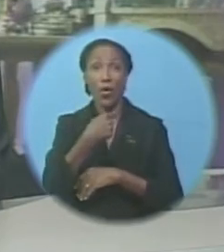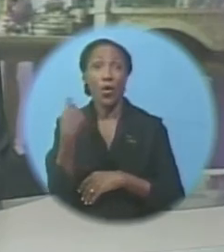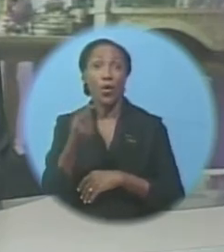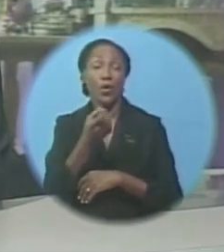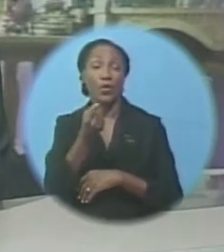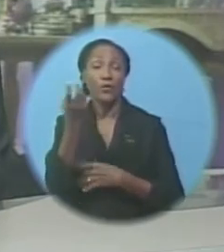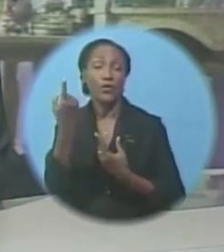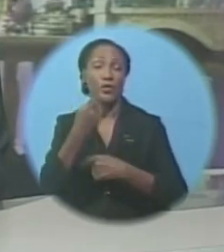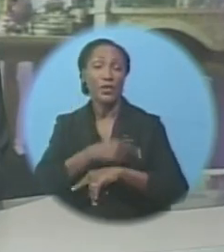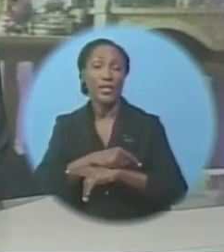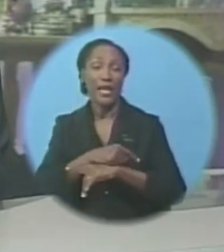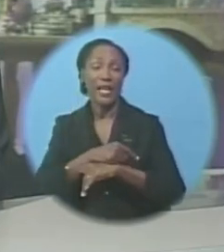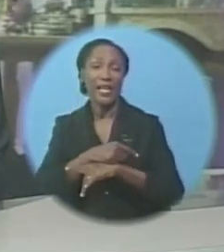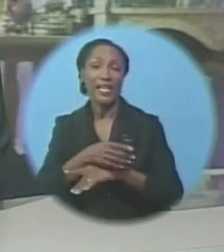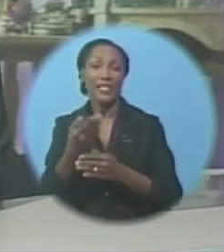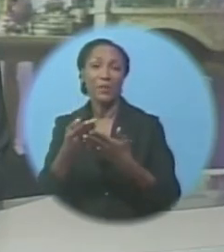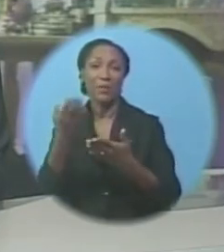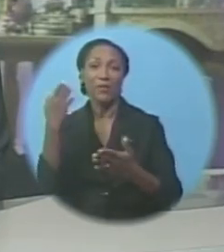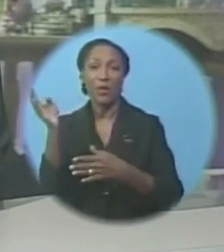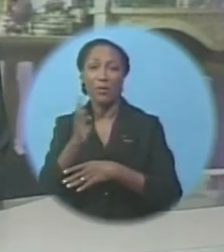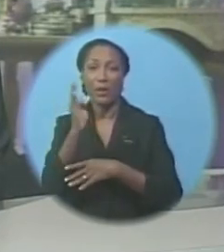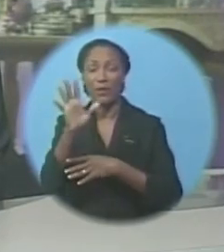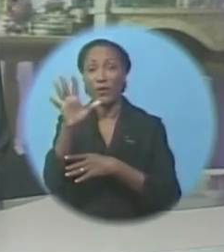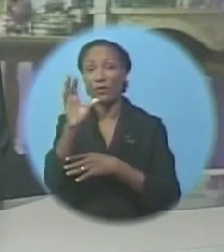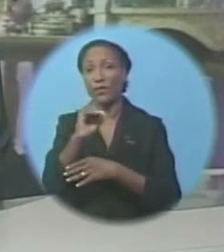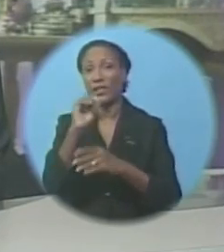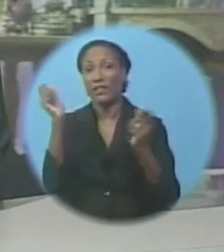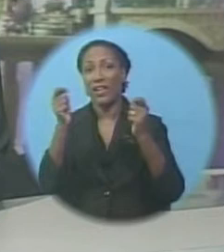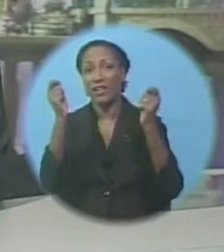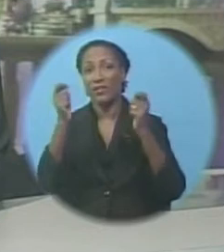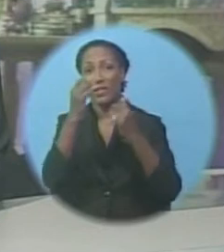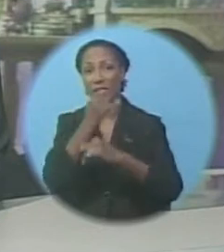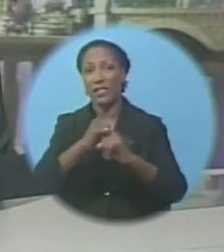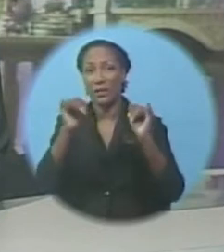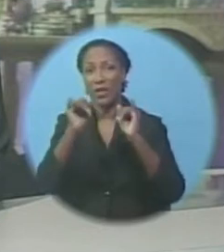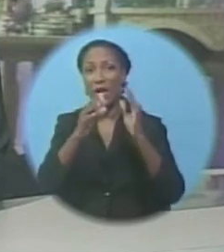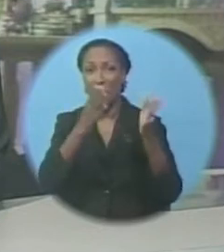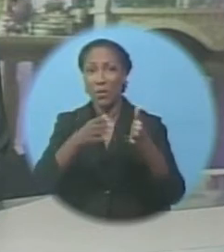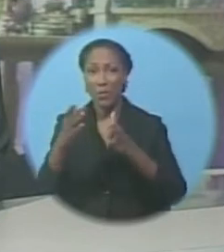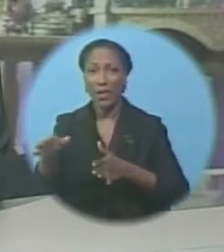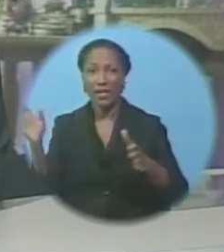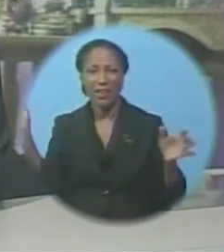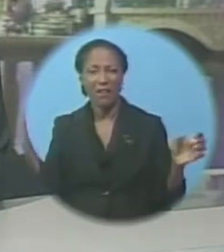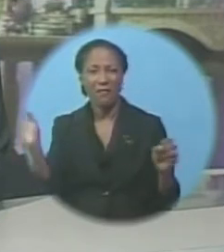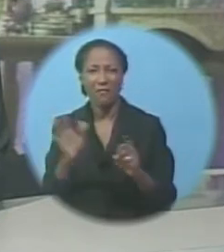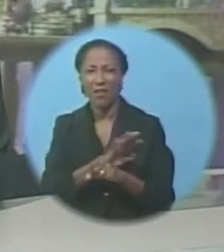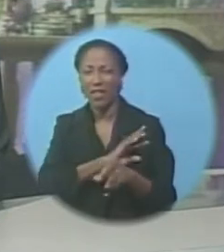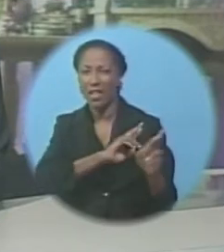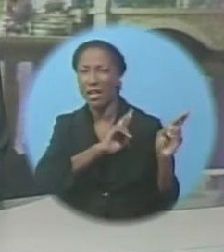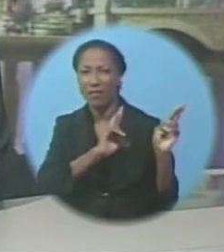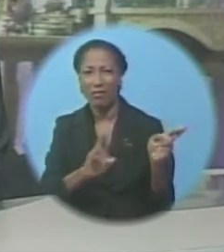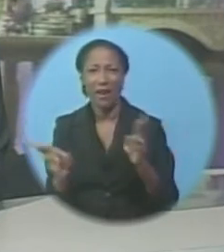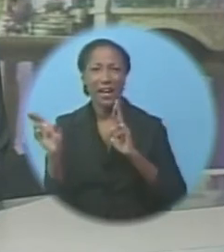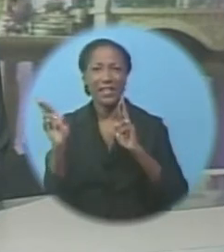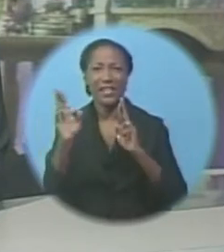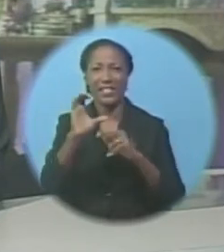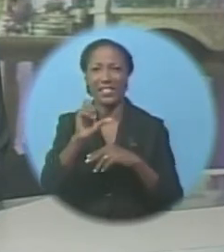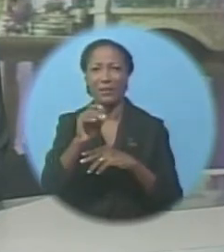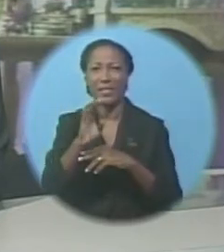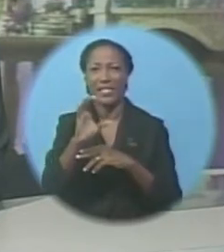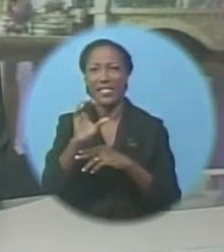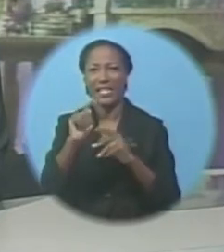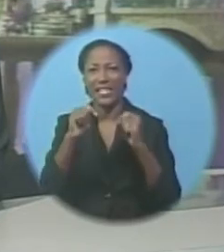remaining before Barbados' Golden Jubilee, preparations are in full gear for the celebrations. A CBC team visited the Graydon